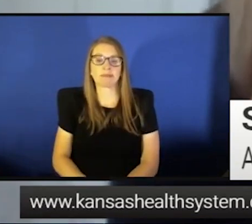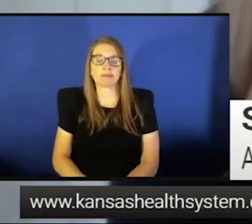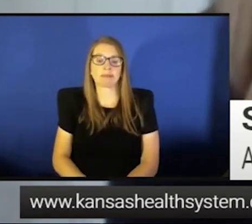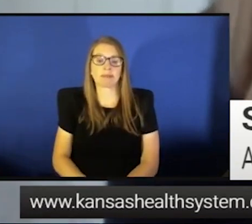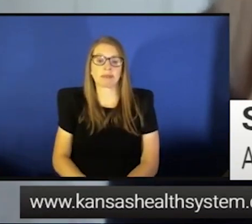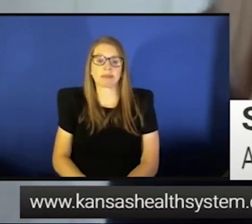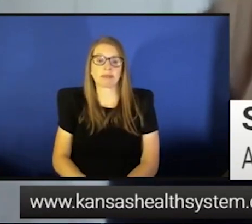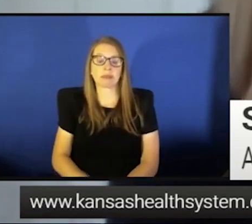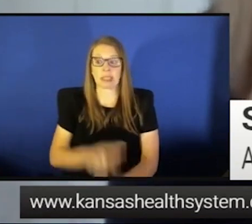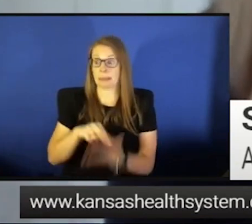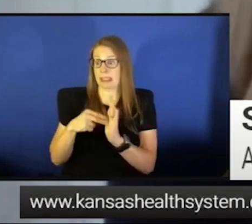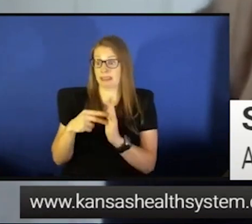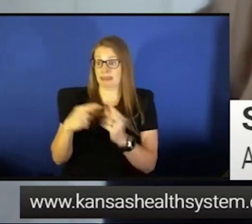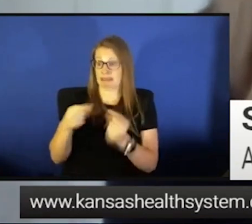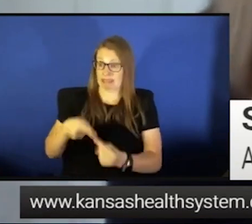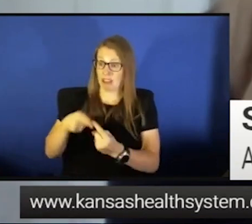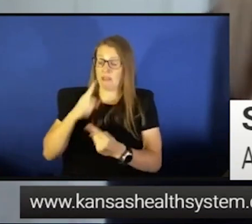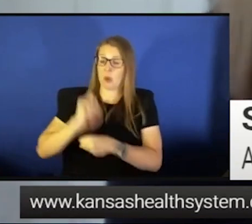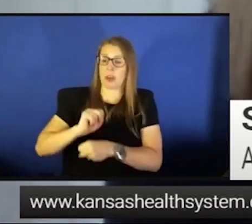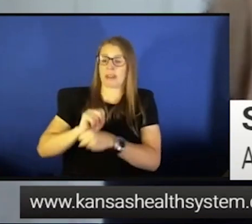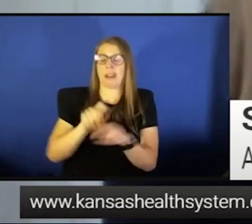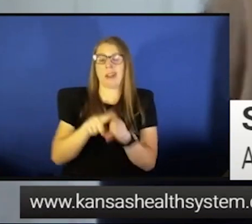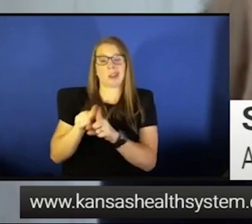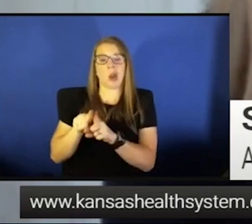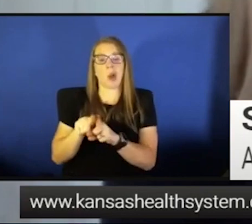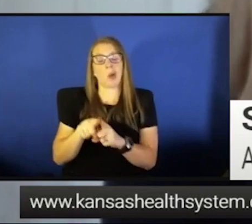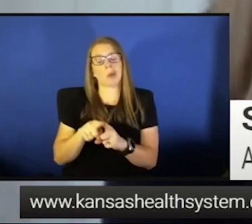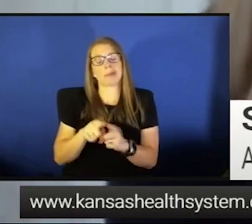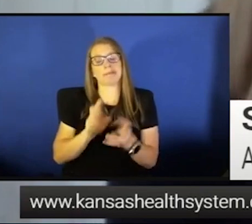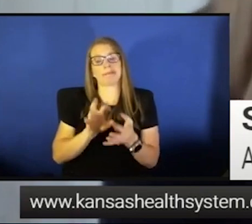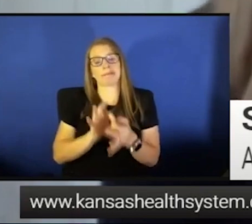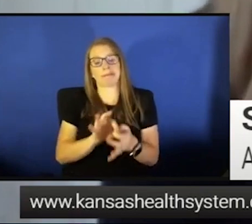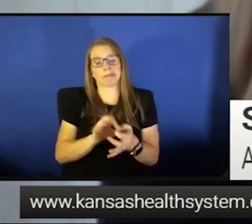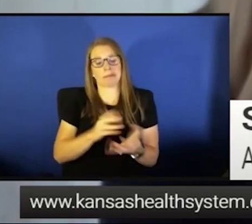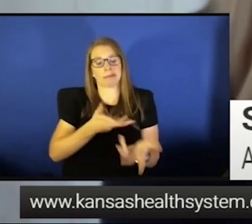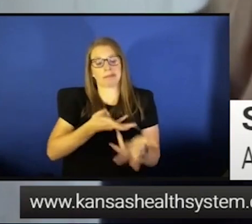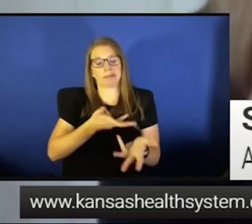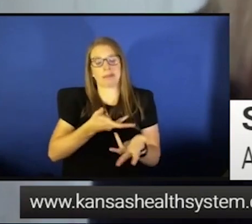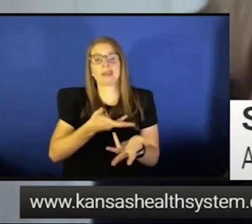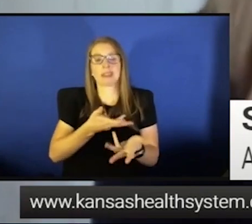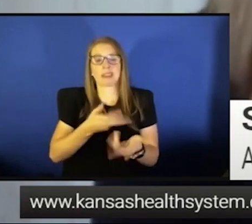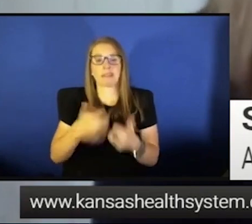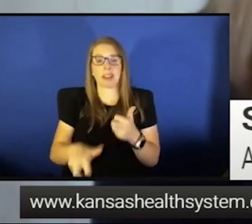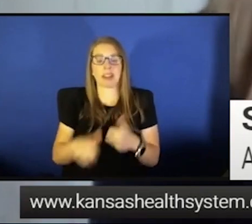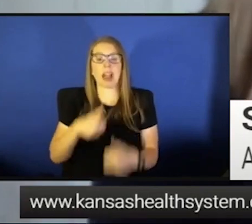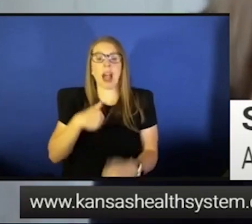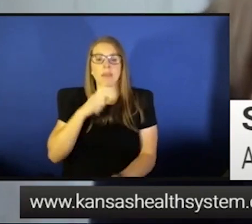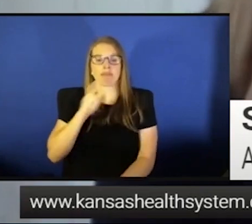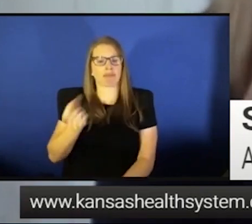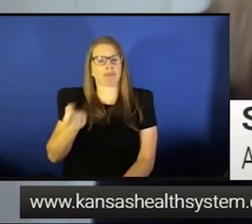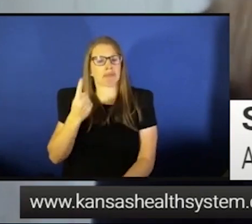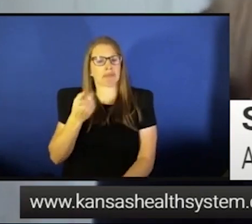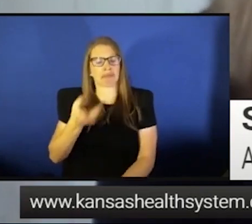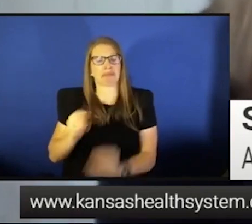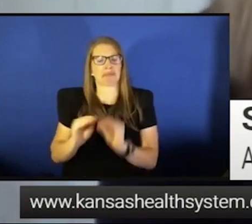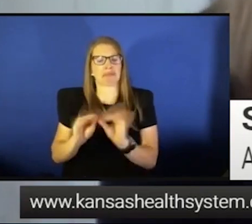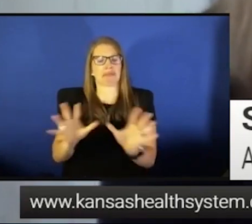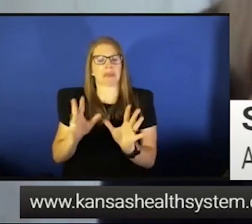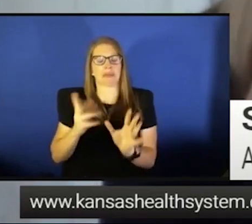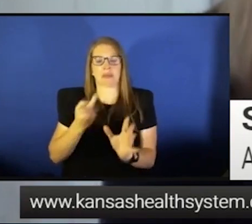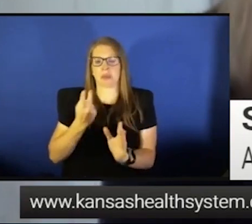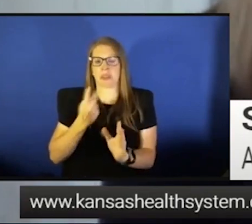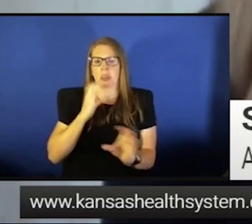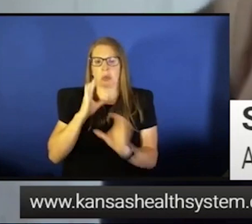makes it difficult to work, but just interpersonal relationships are tough. I can really understand her, and we